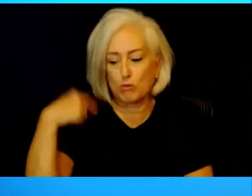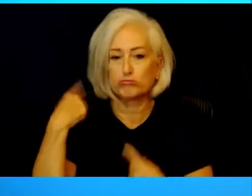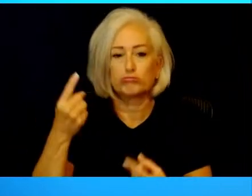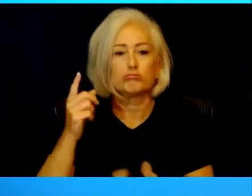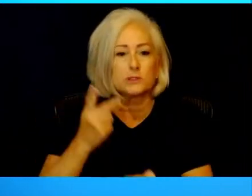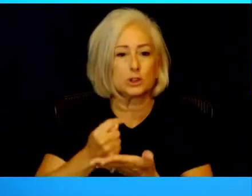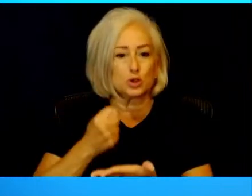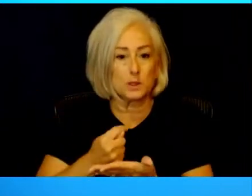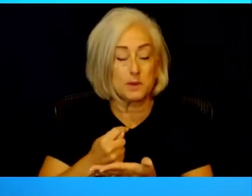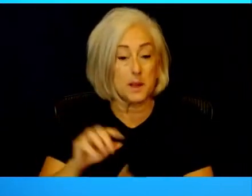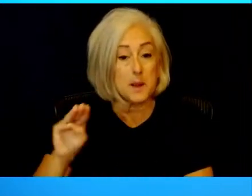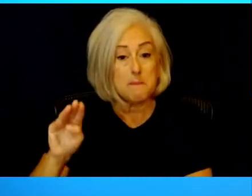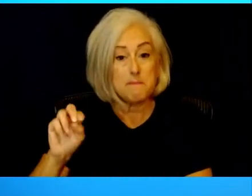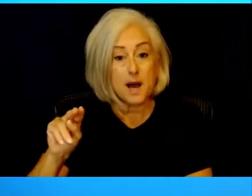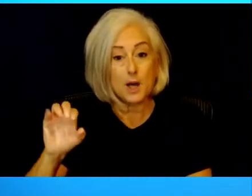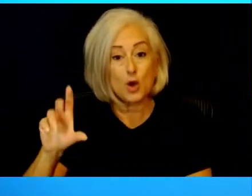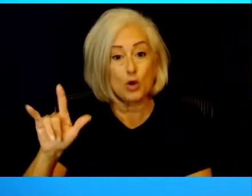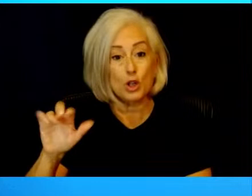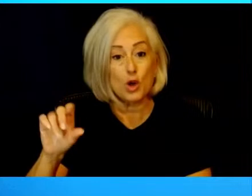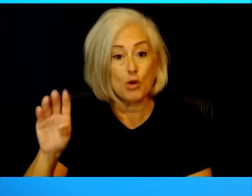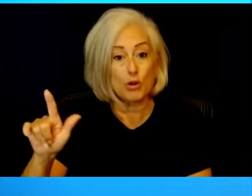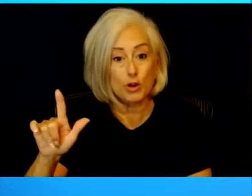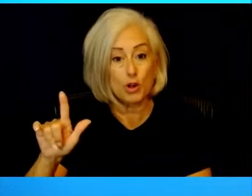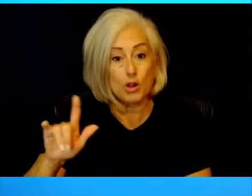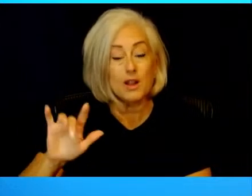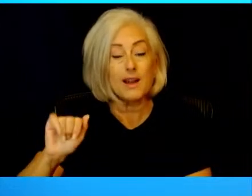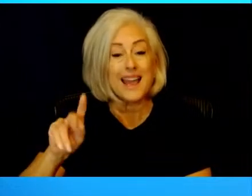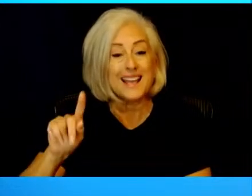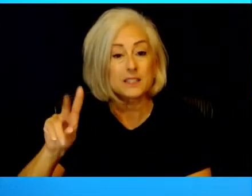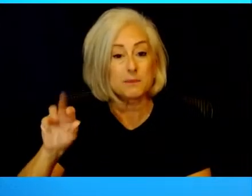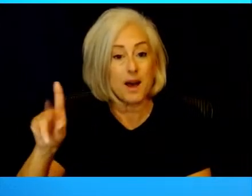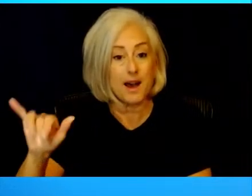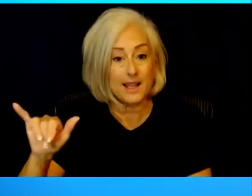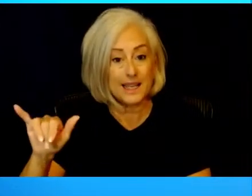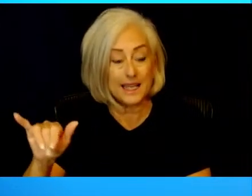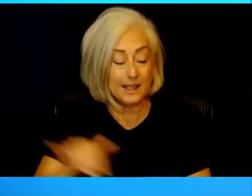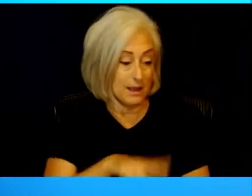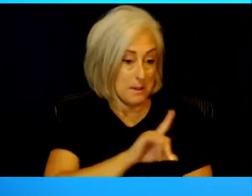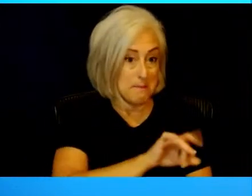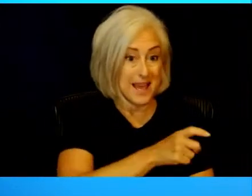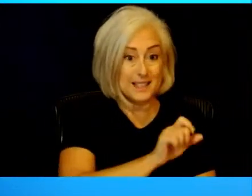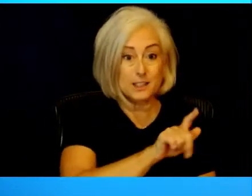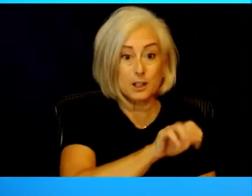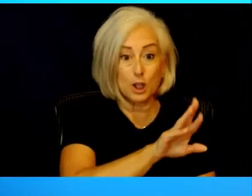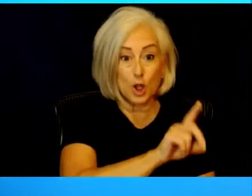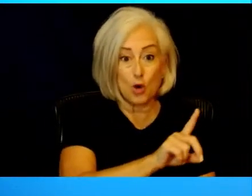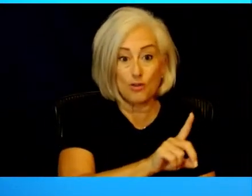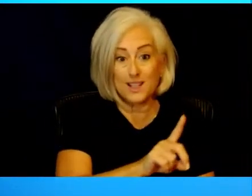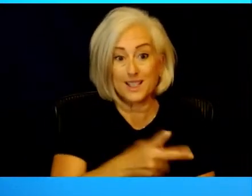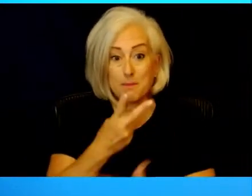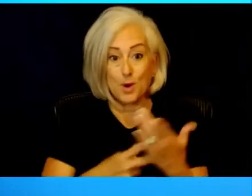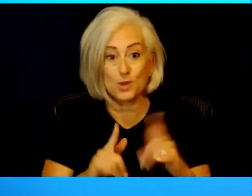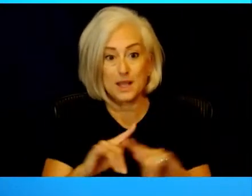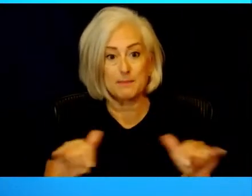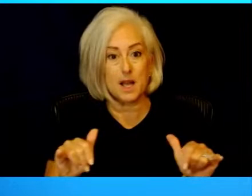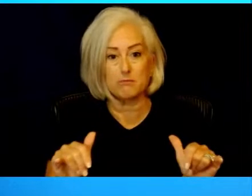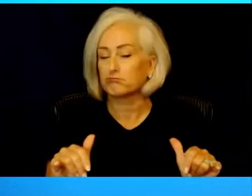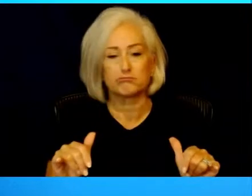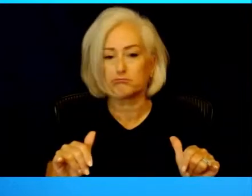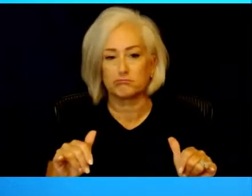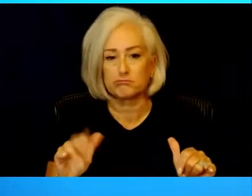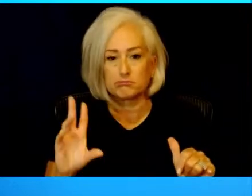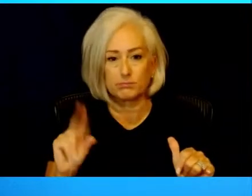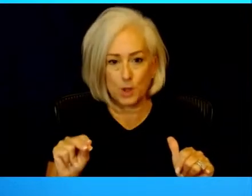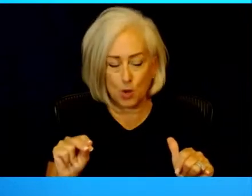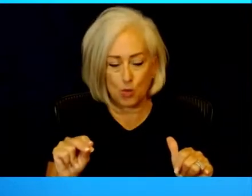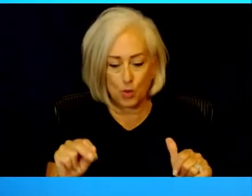monoclonal antibodies. Again, if you're receiving Paxlovid, we really wouldn't be giving the monoclonal antibodies. The initial reports